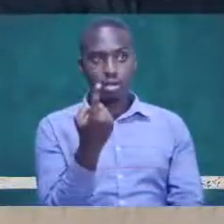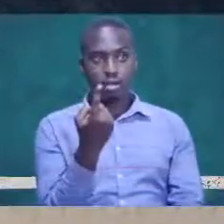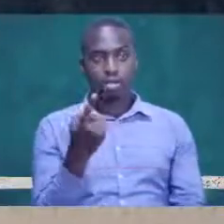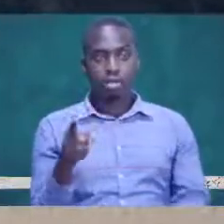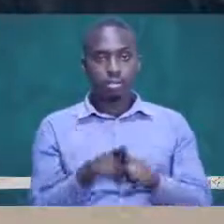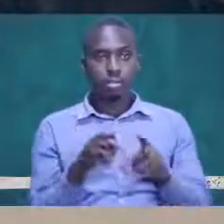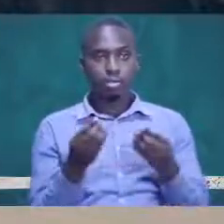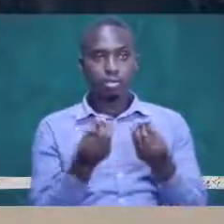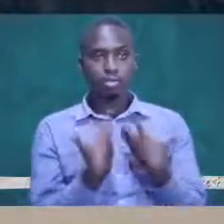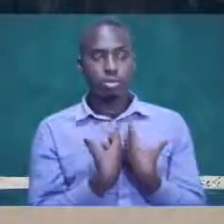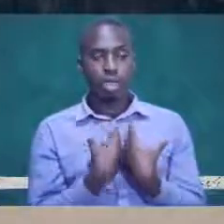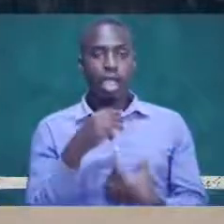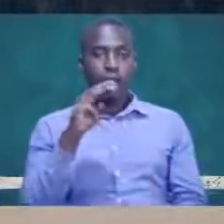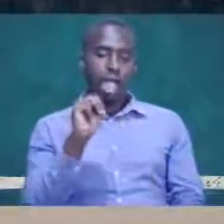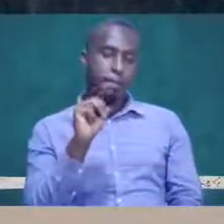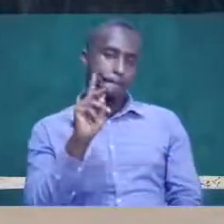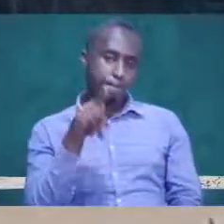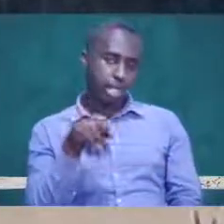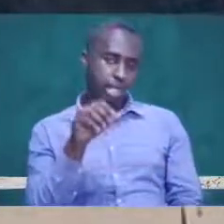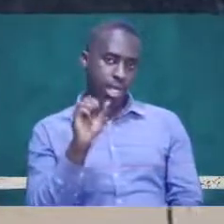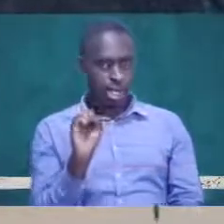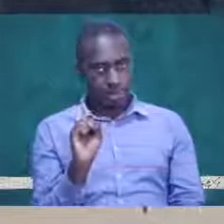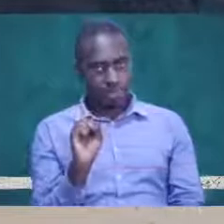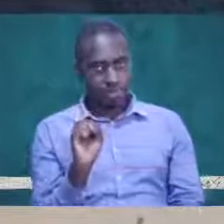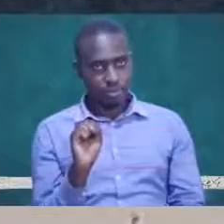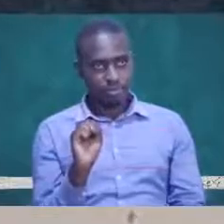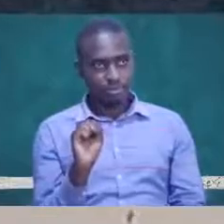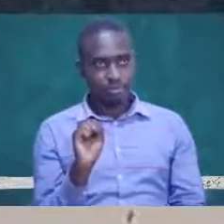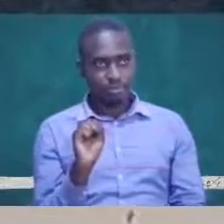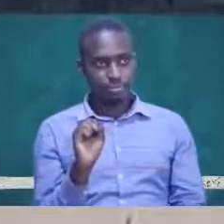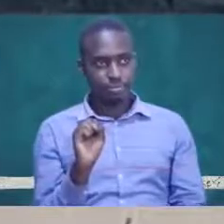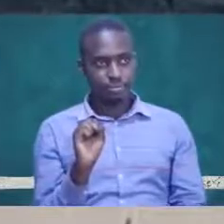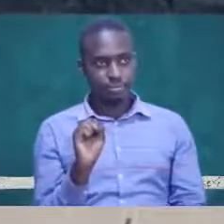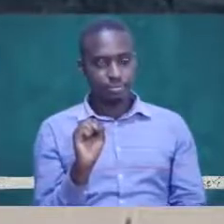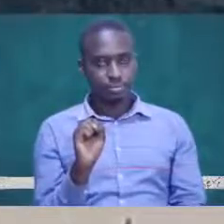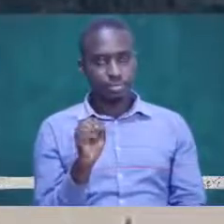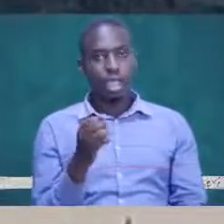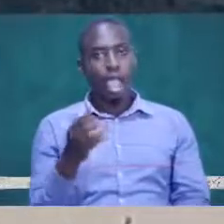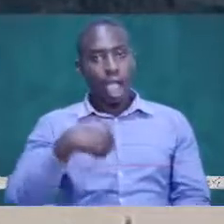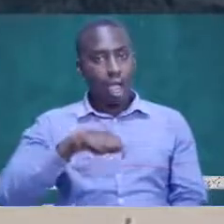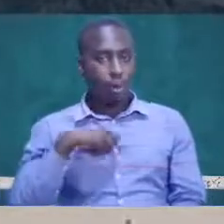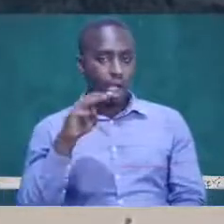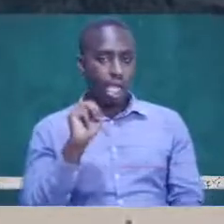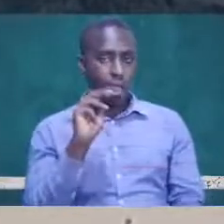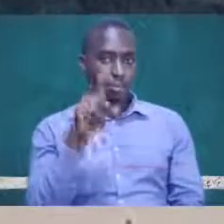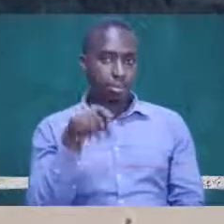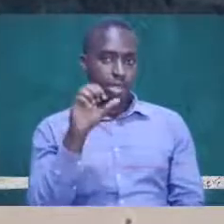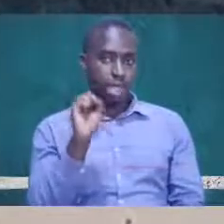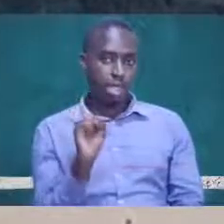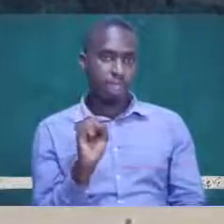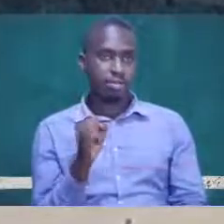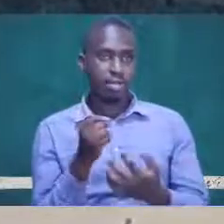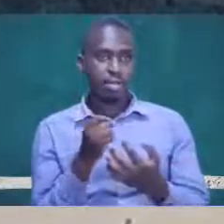given that MPS, which is marginal propensity to save, our MPS stands